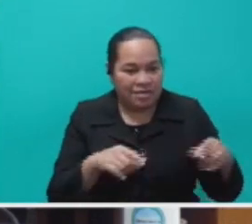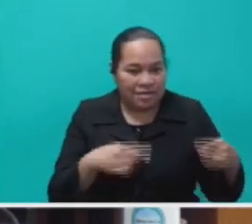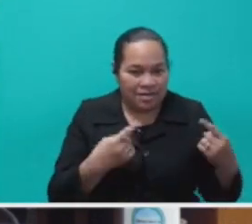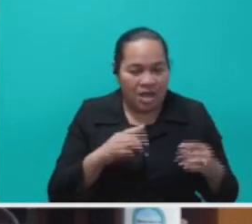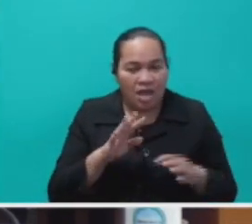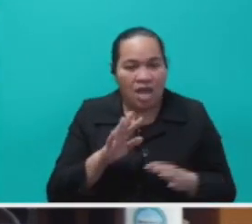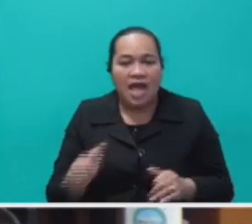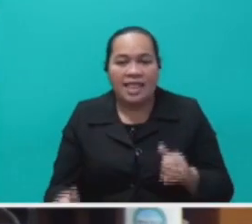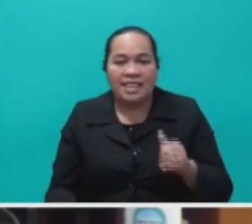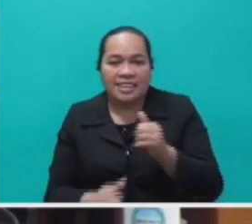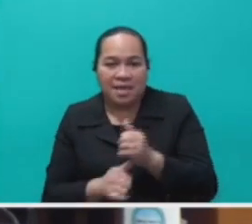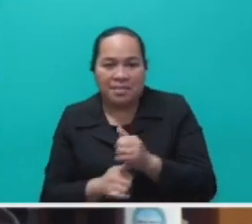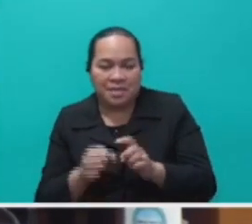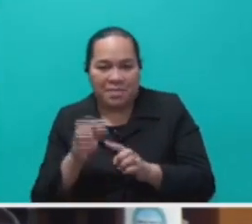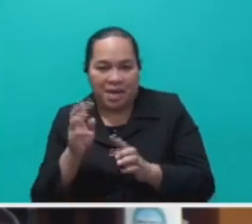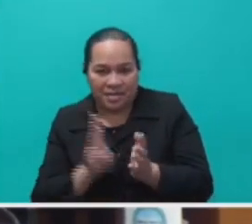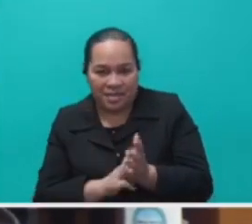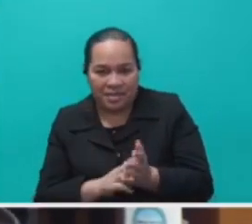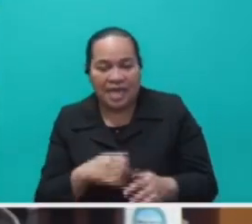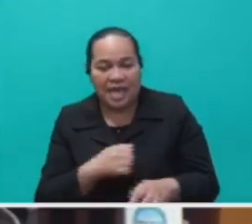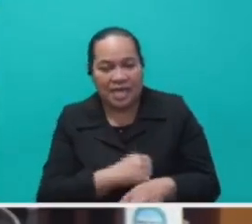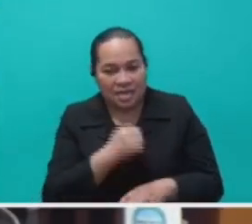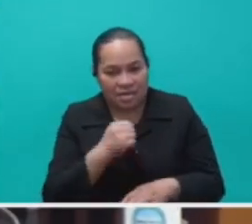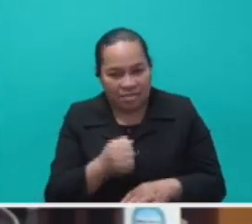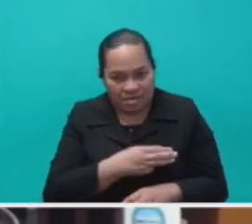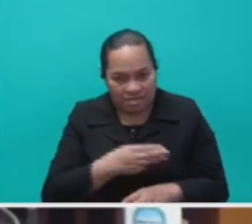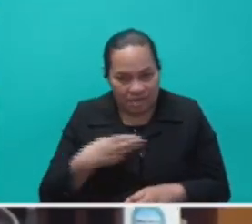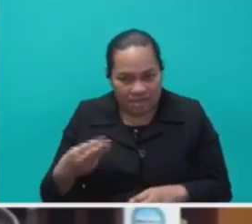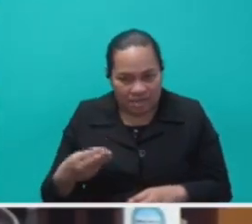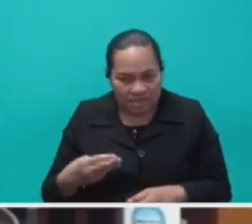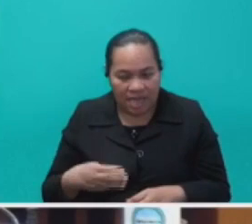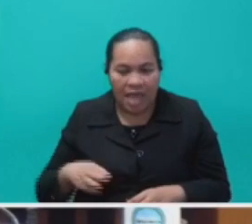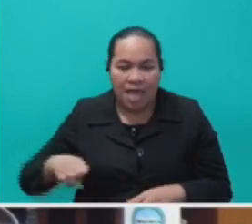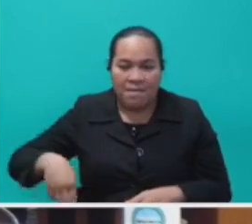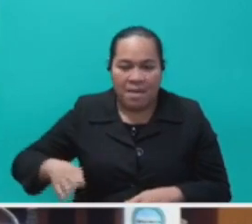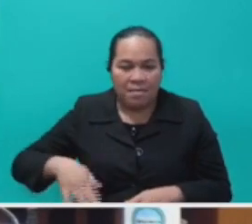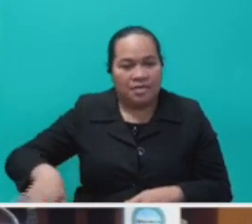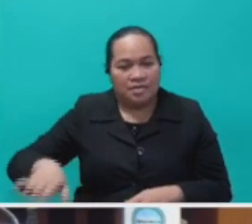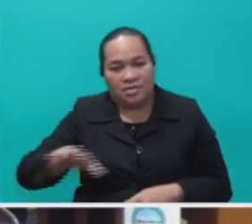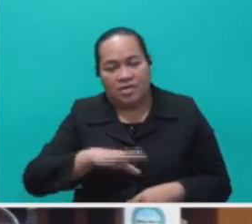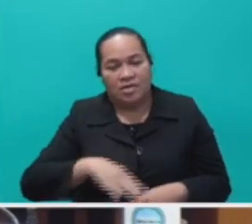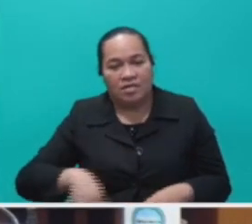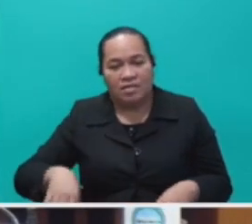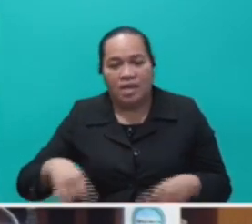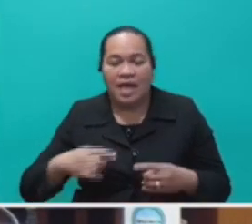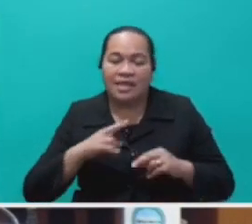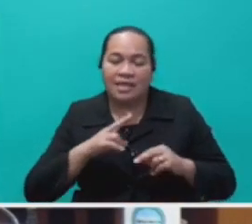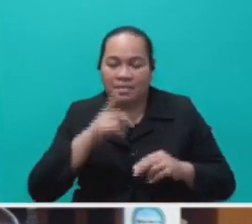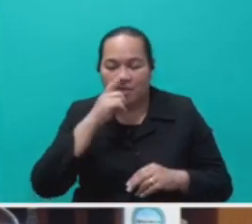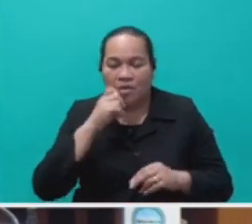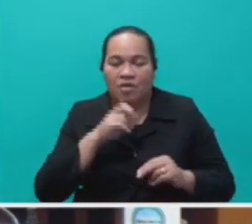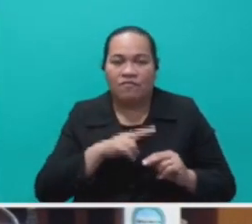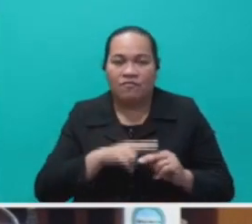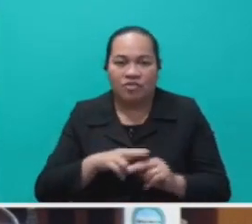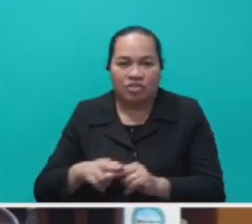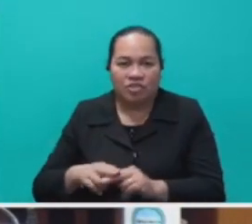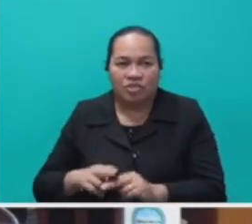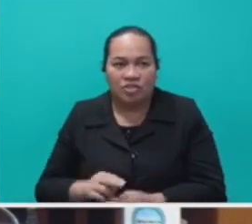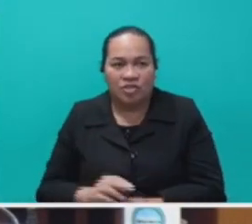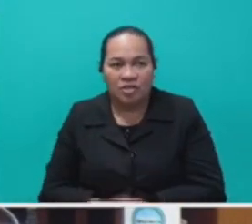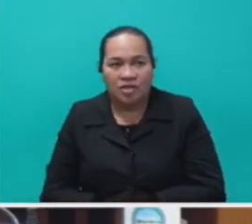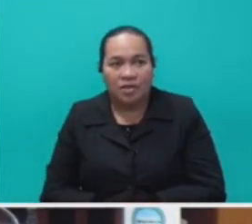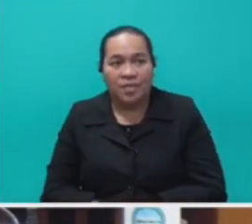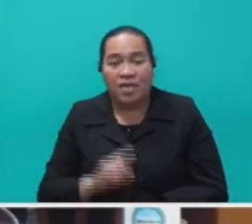Prime Ministers and Cabinet Ministers, Honourable Members of Parliament and the people of Fiji.